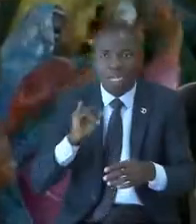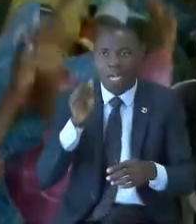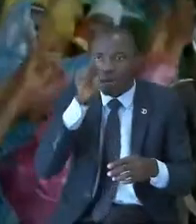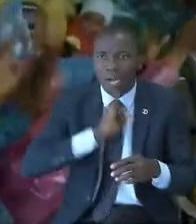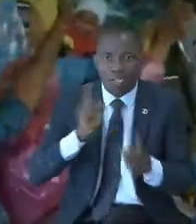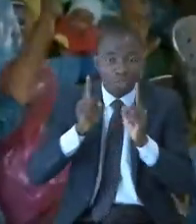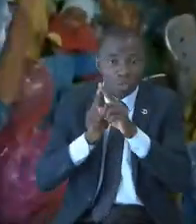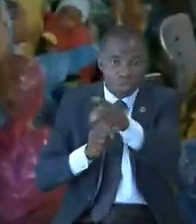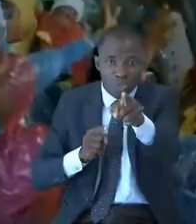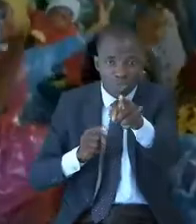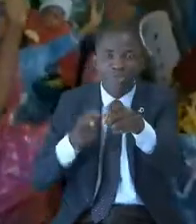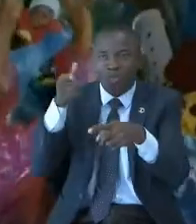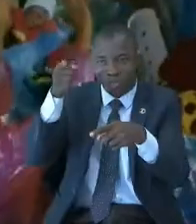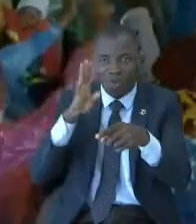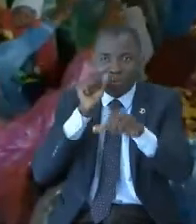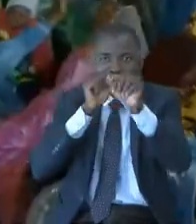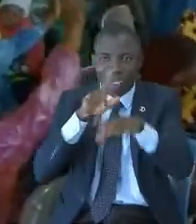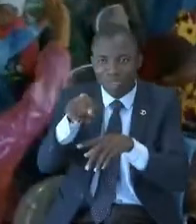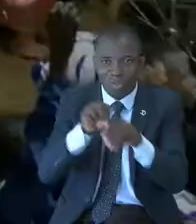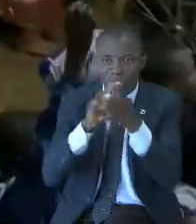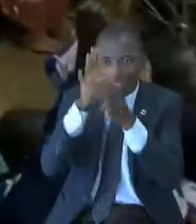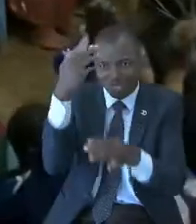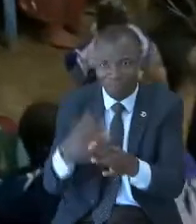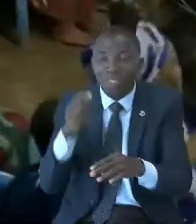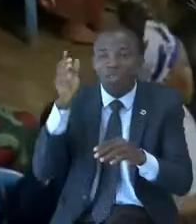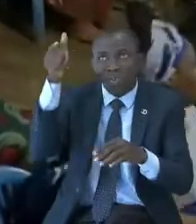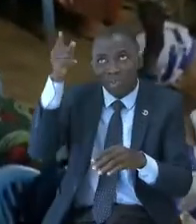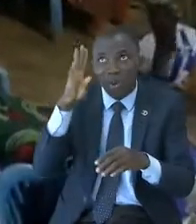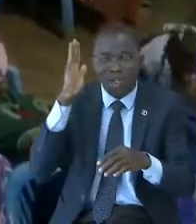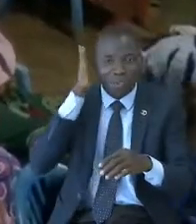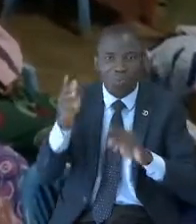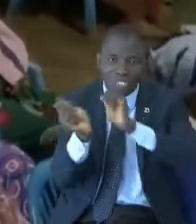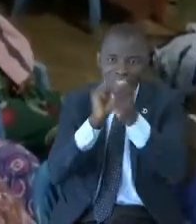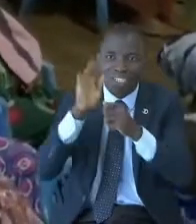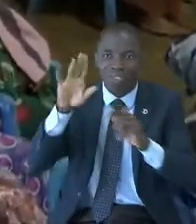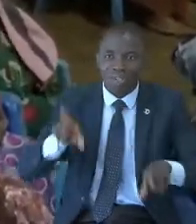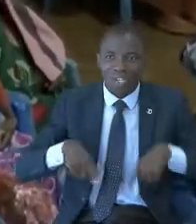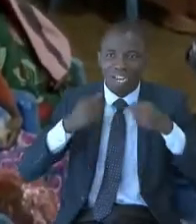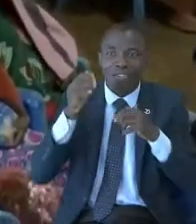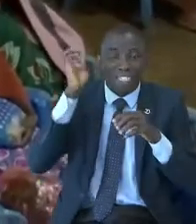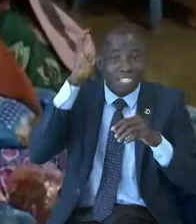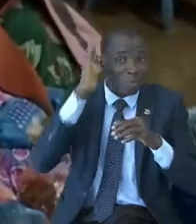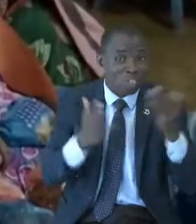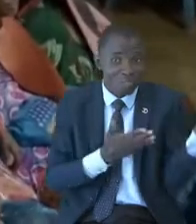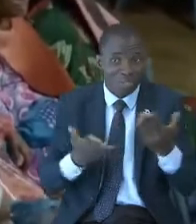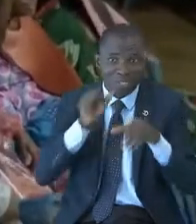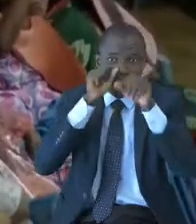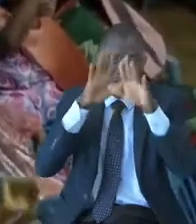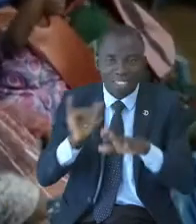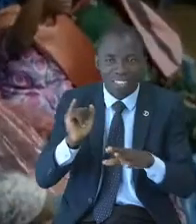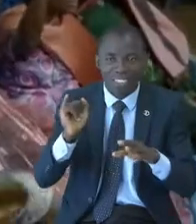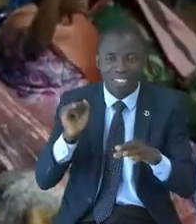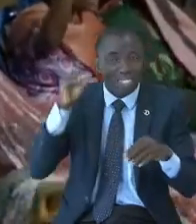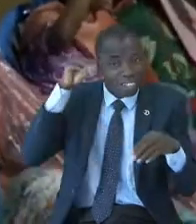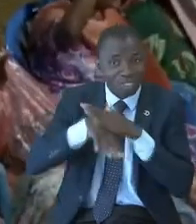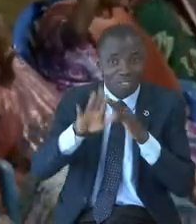will bless you. God will change your life. God will bring blessing, eternal blessing